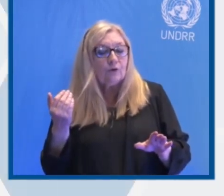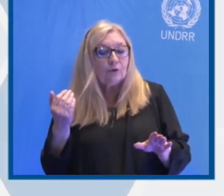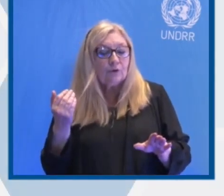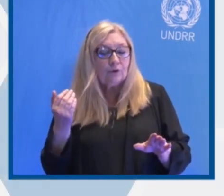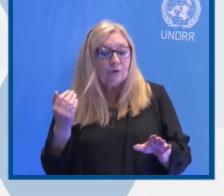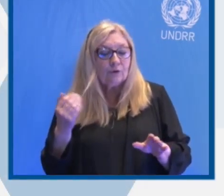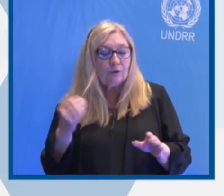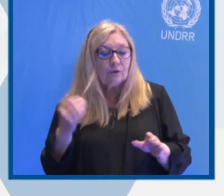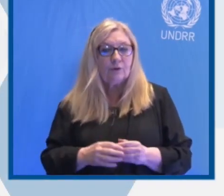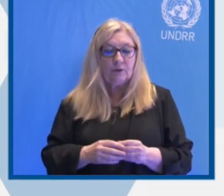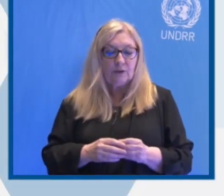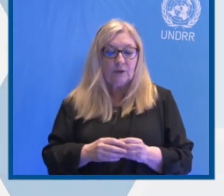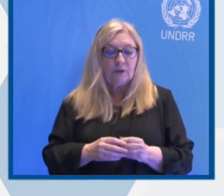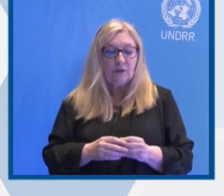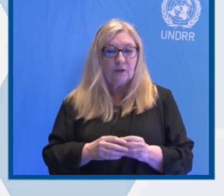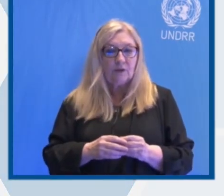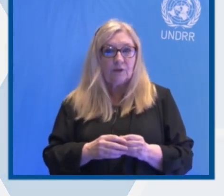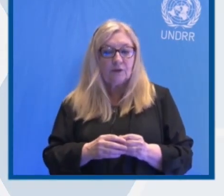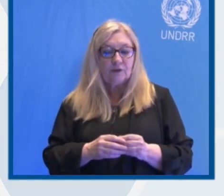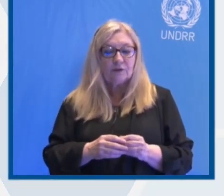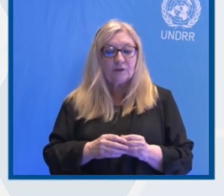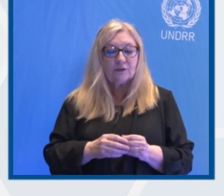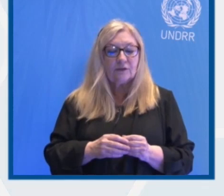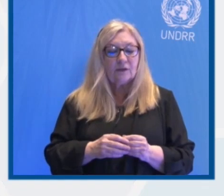Yes, I think. Can you hear me?